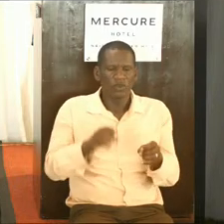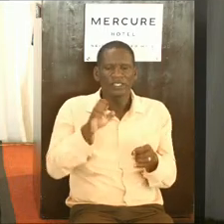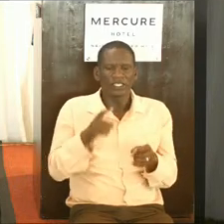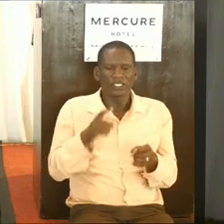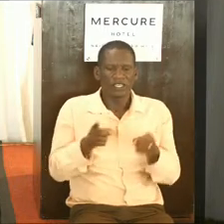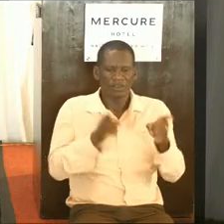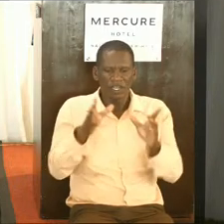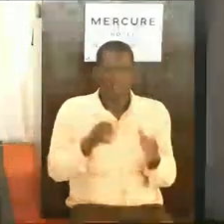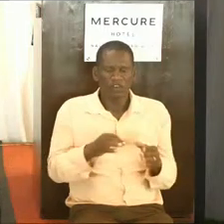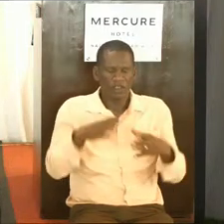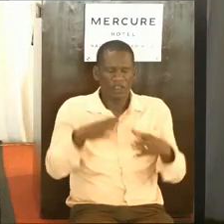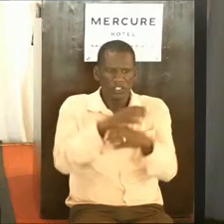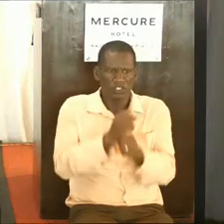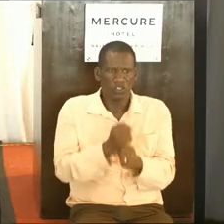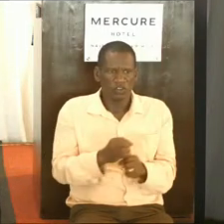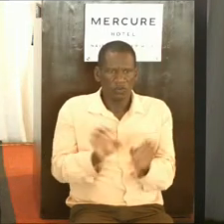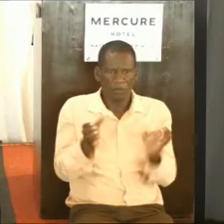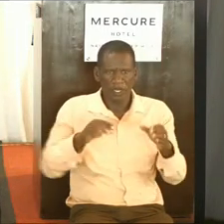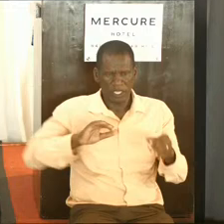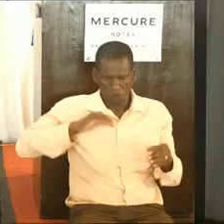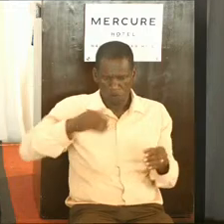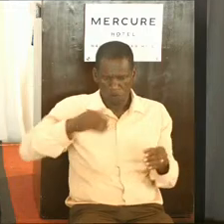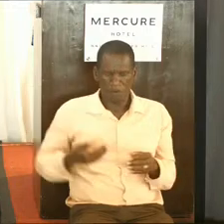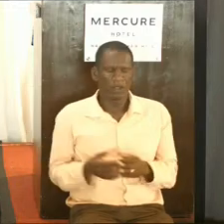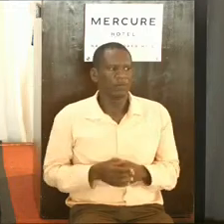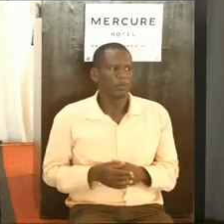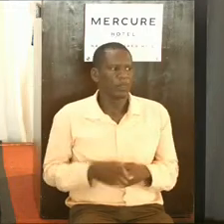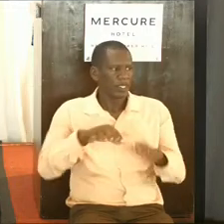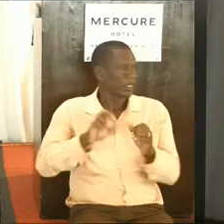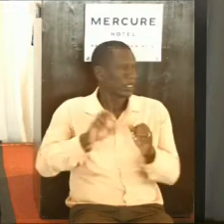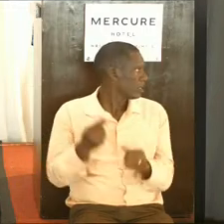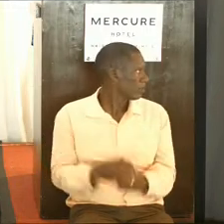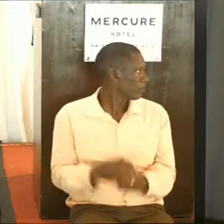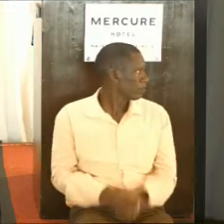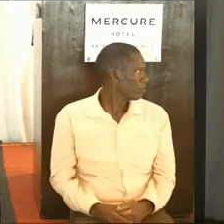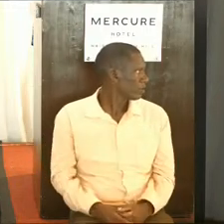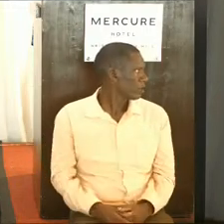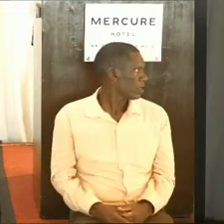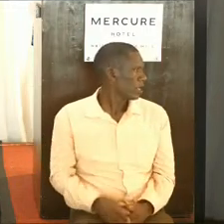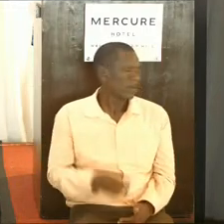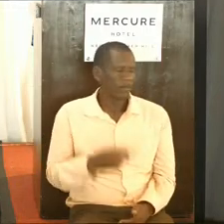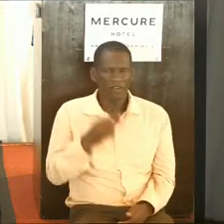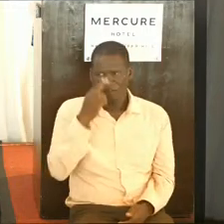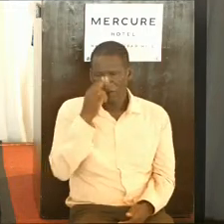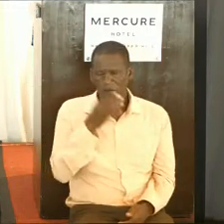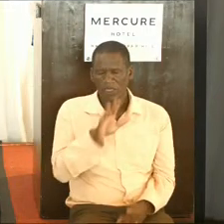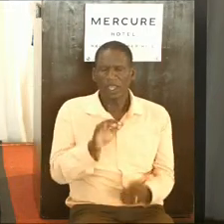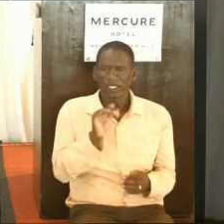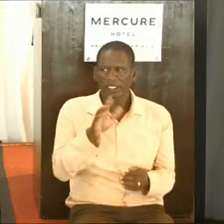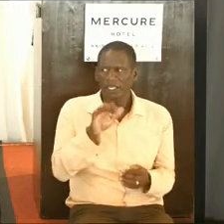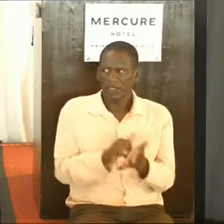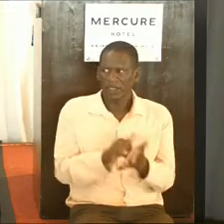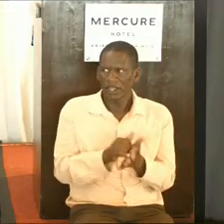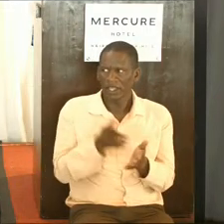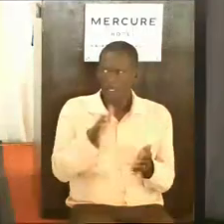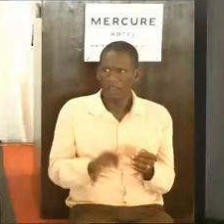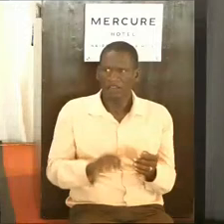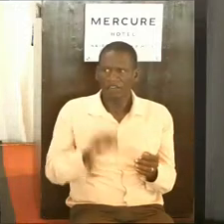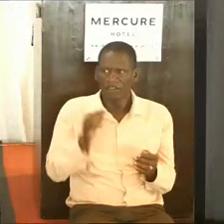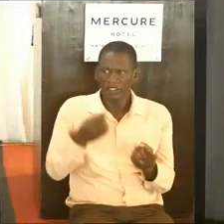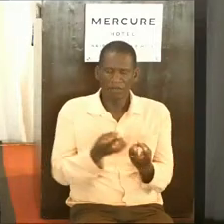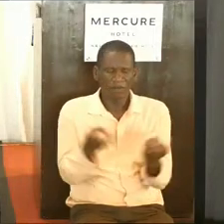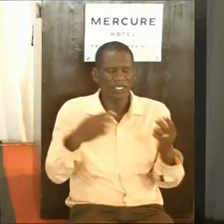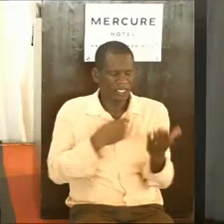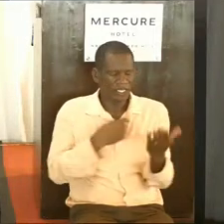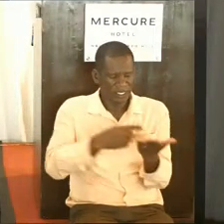director of The Association of media women in Kenya I was just joking with her and asking her whether this is her maiden panel